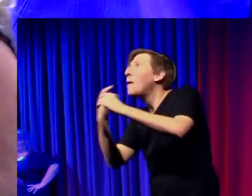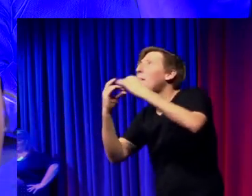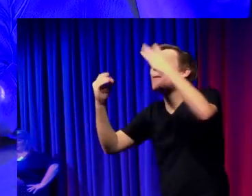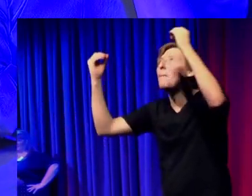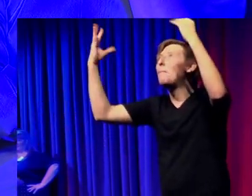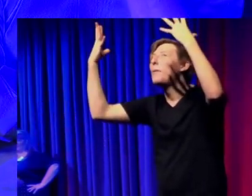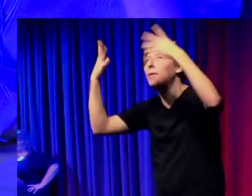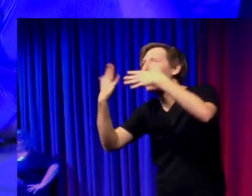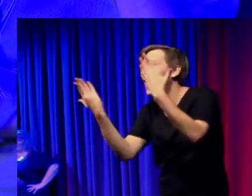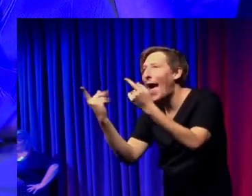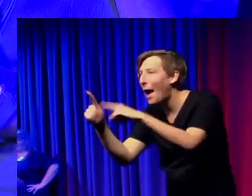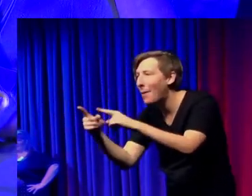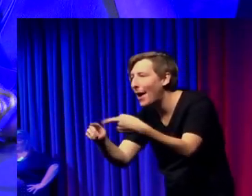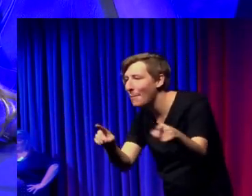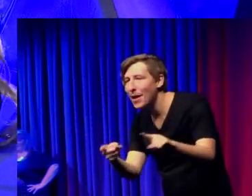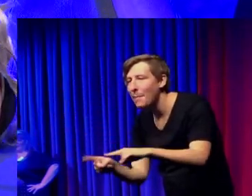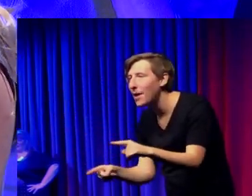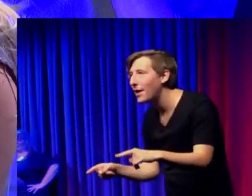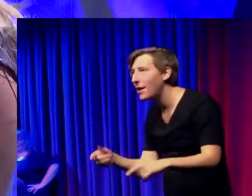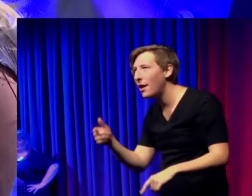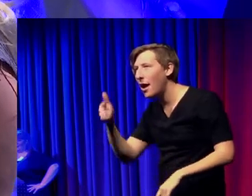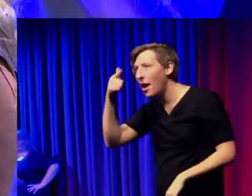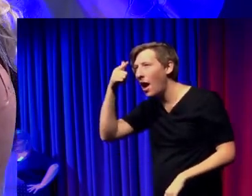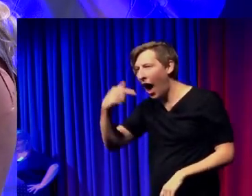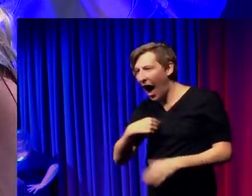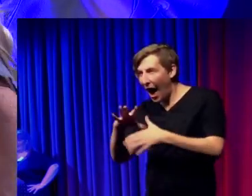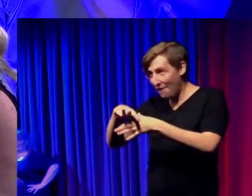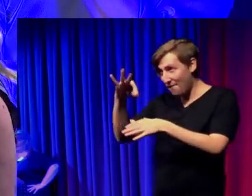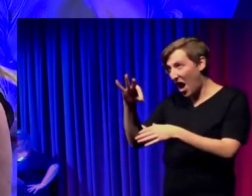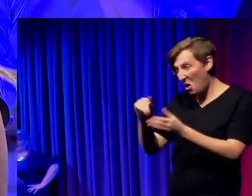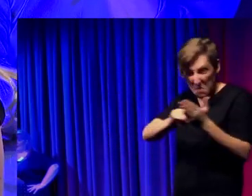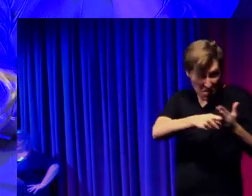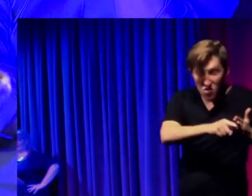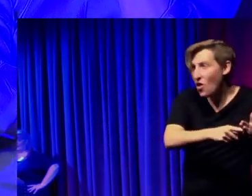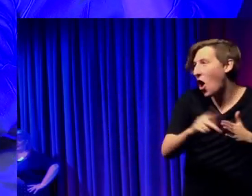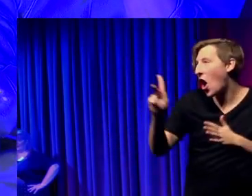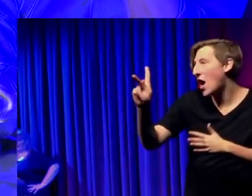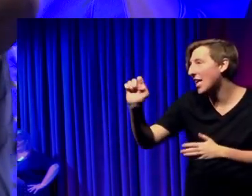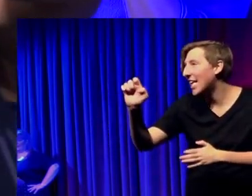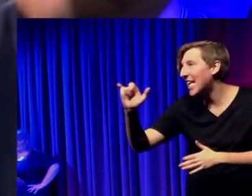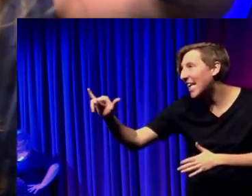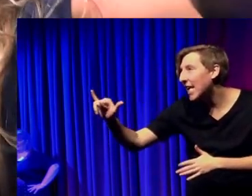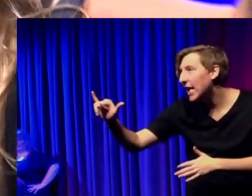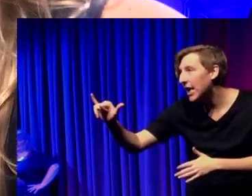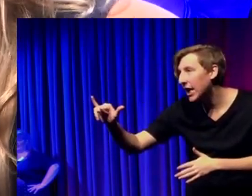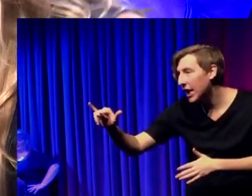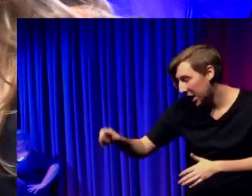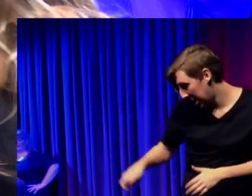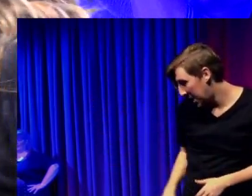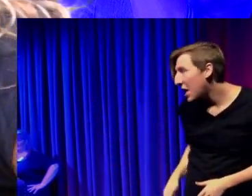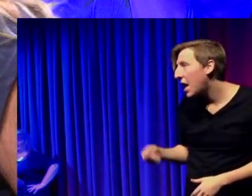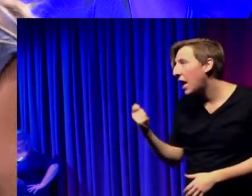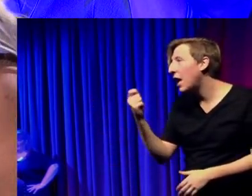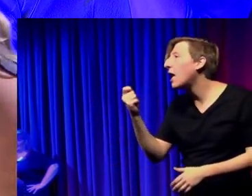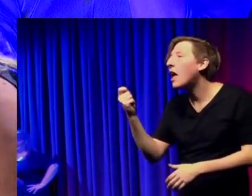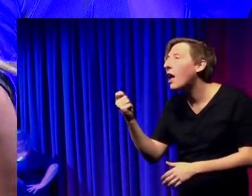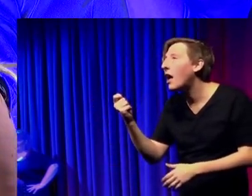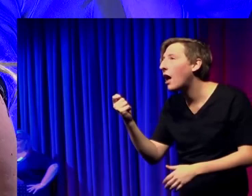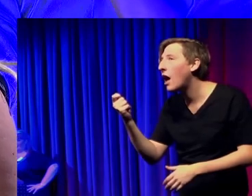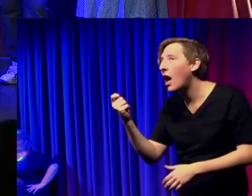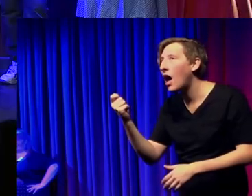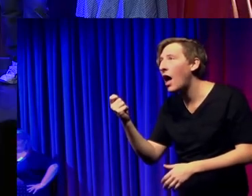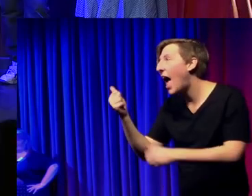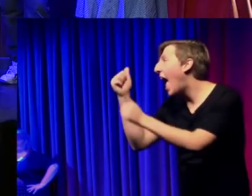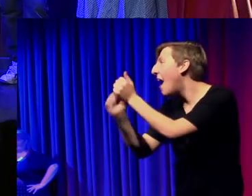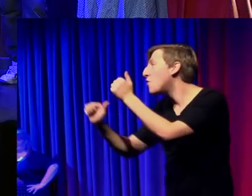whatever. And somehow because of a key that I found at the beginning that just happened to be in my pipe, everyone else died and I was the only one